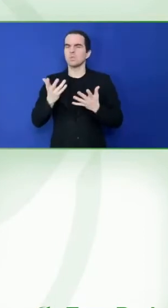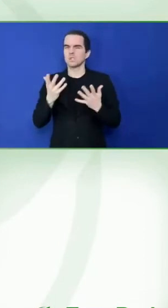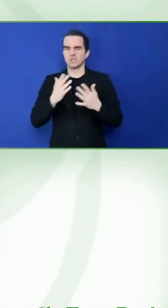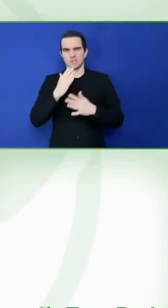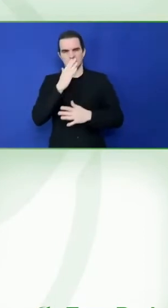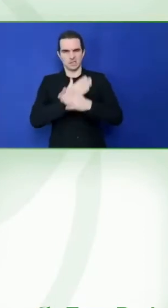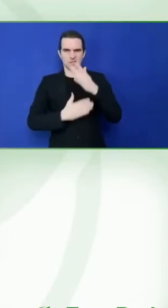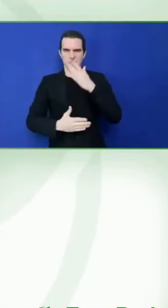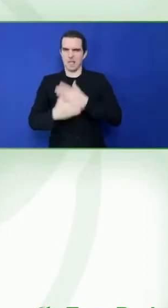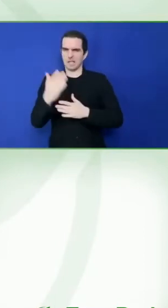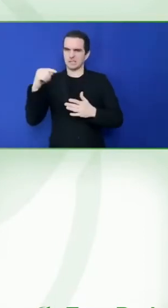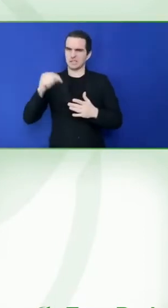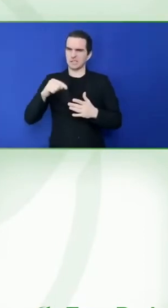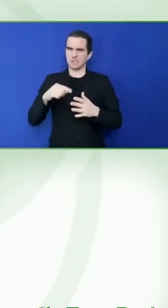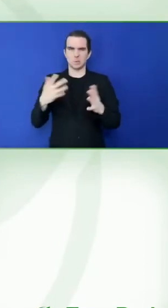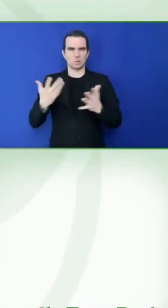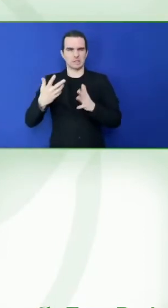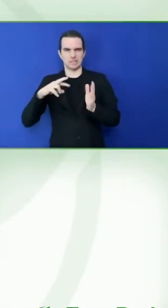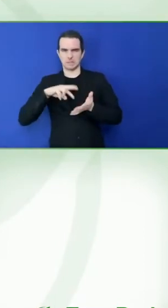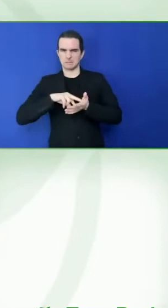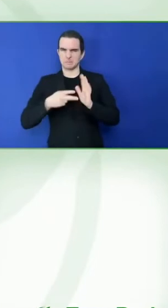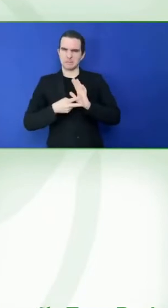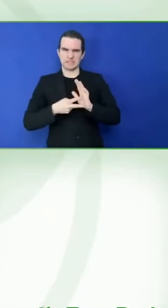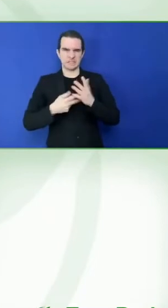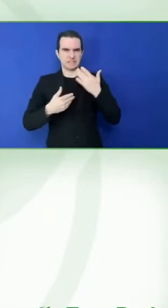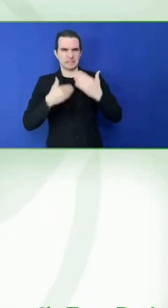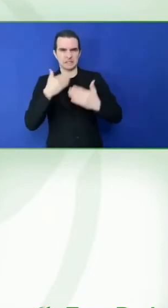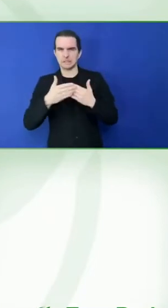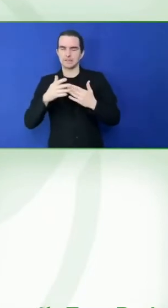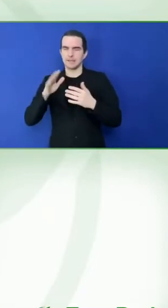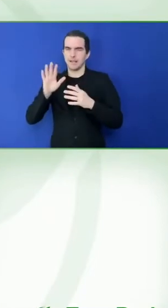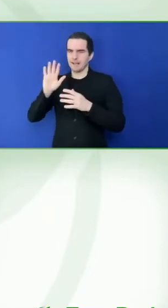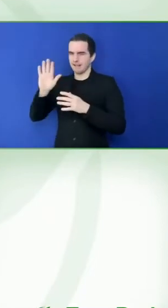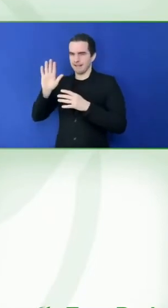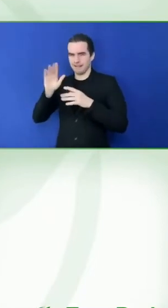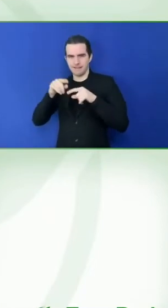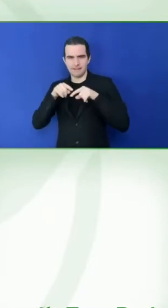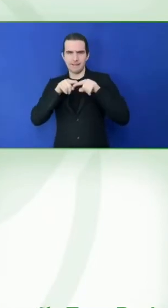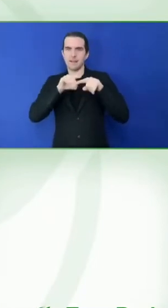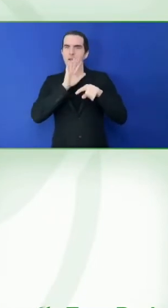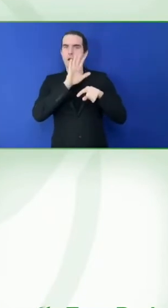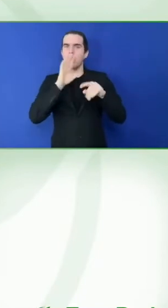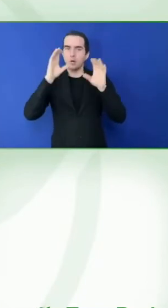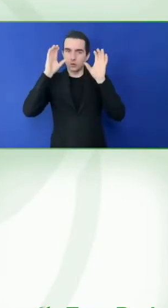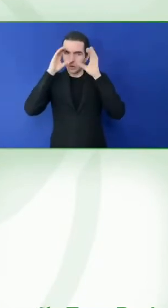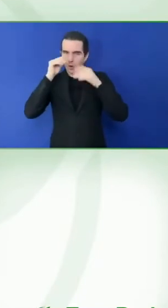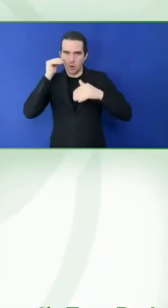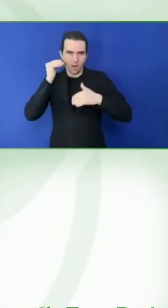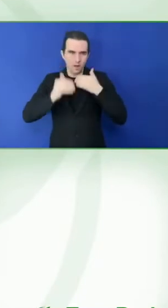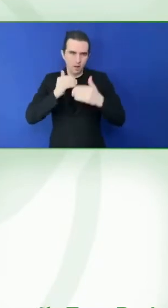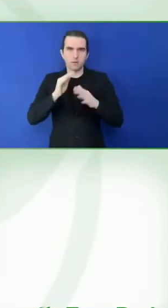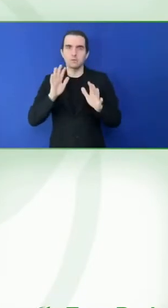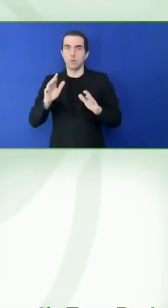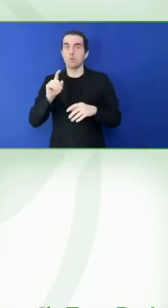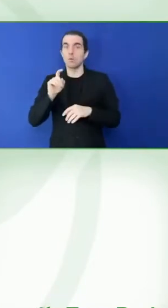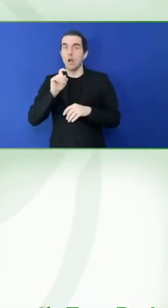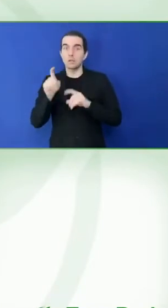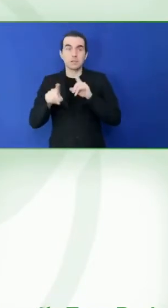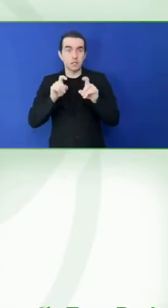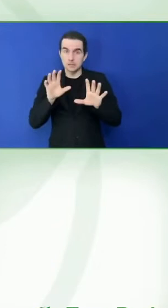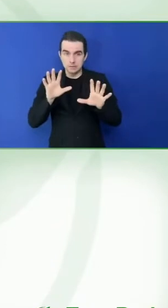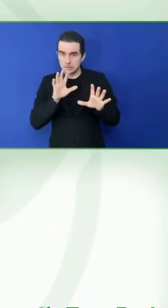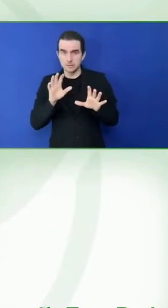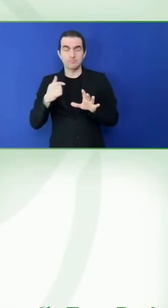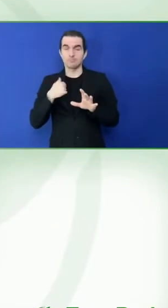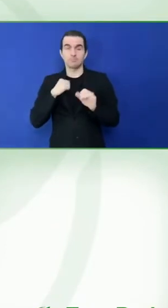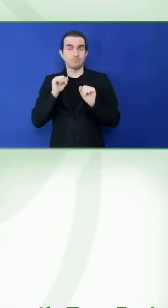say, in Kinshasa, or say, in New Delhi. Because the technology that we build, the platforms that we build in